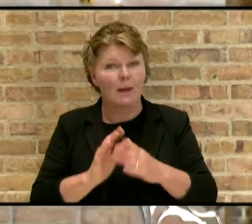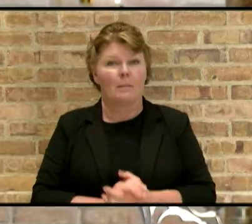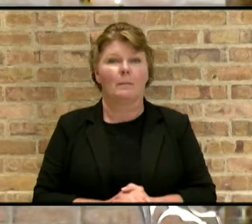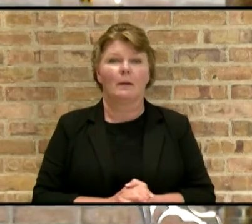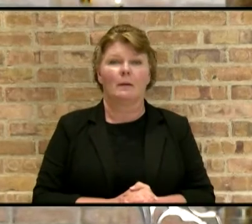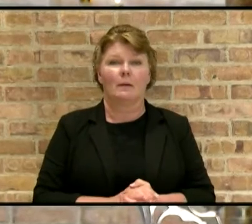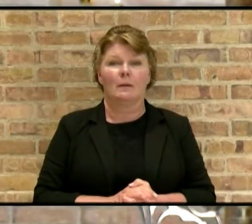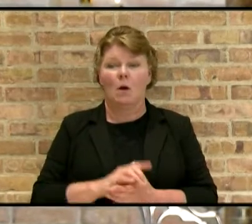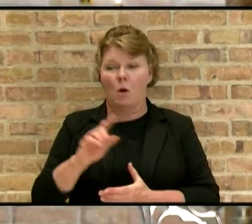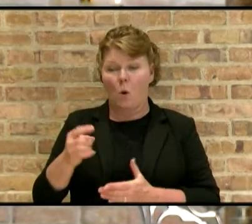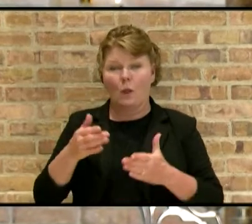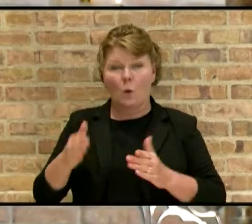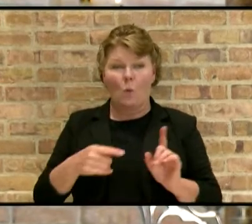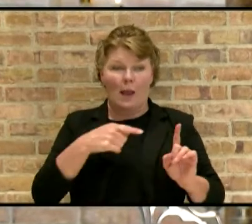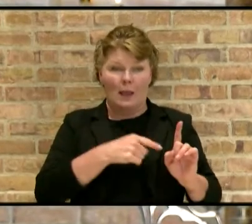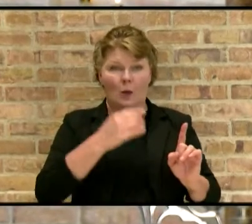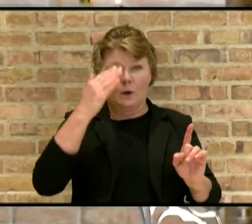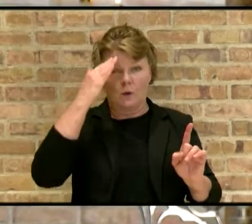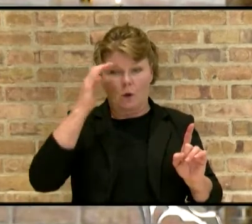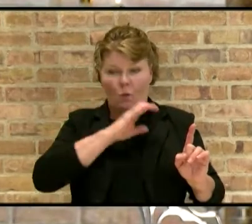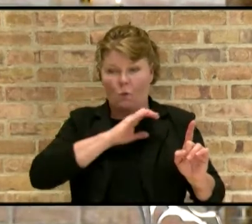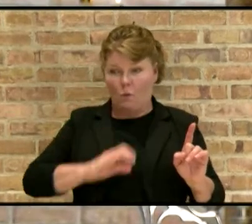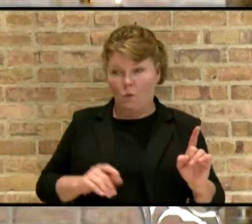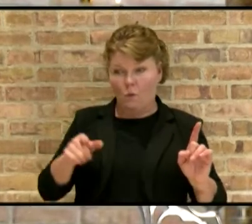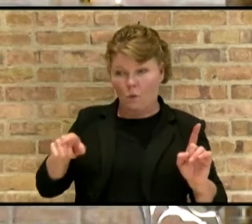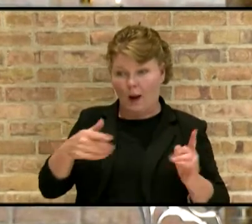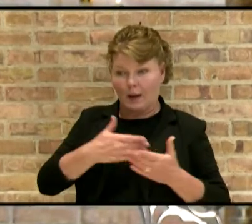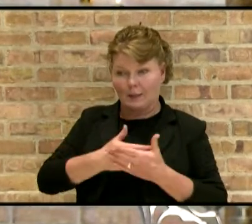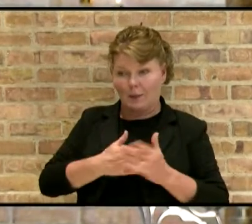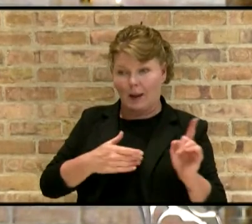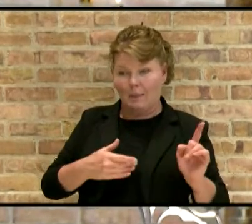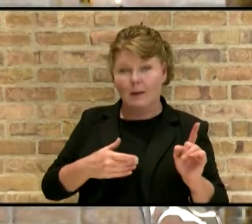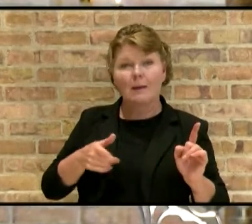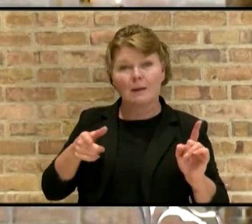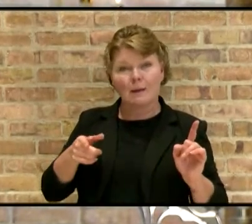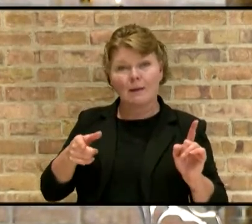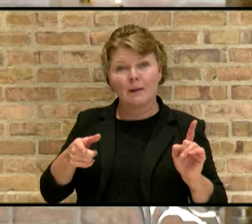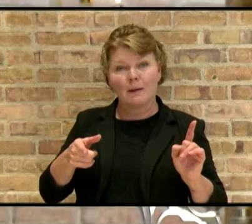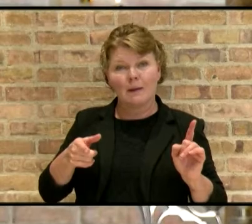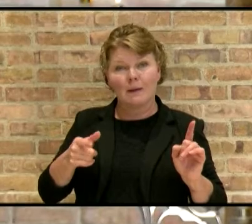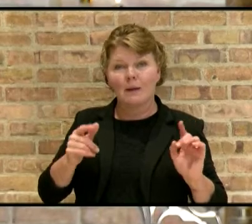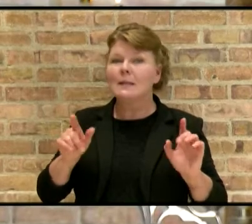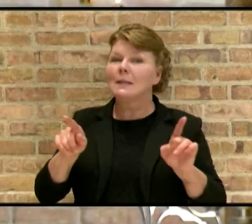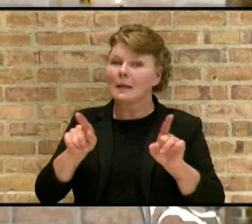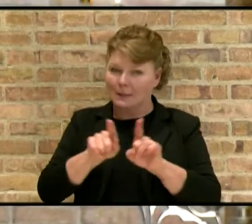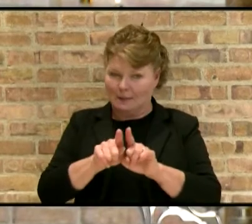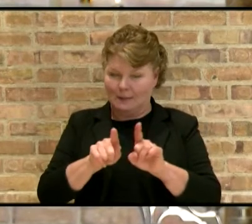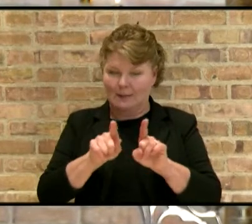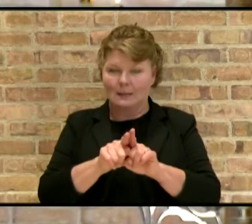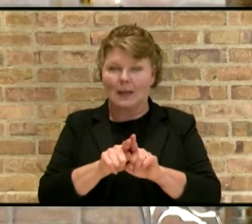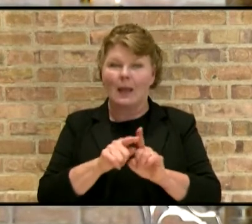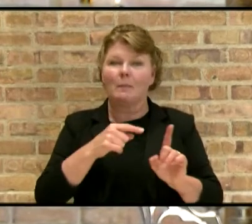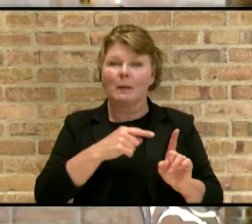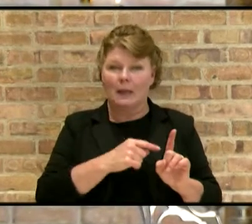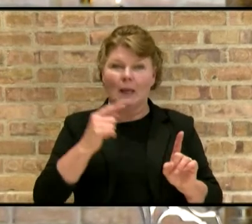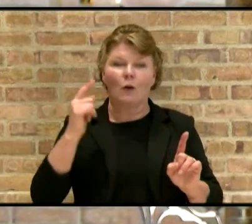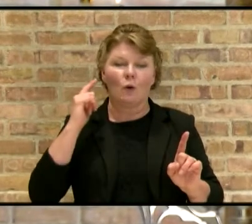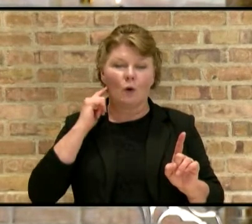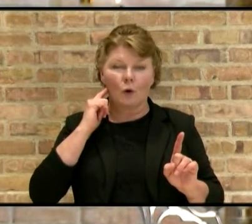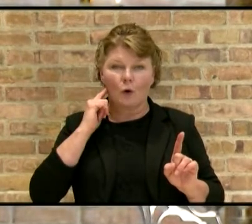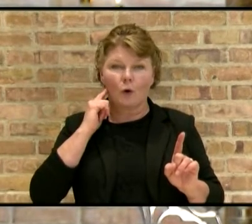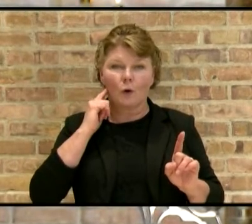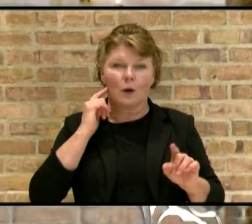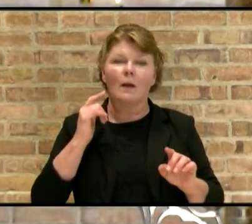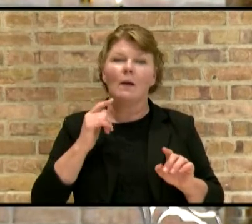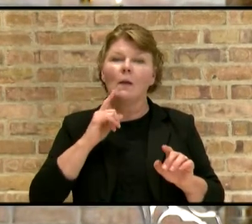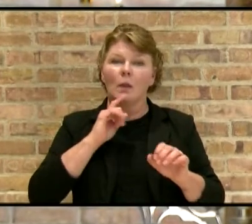that Simeon would know the Christ child was this Messiah was the same way he heard that earlier